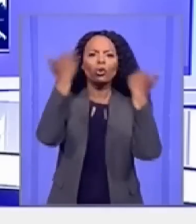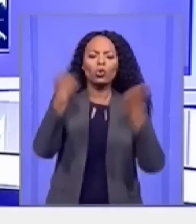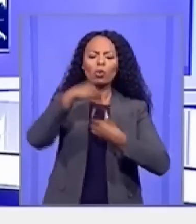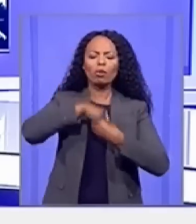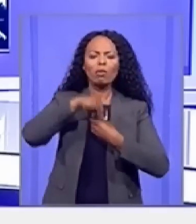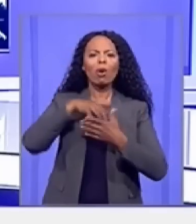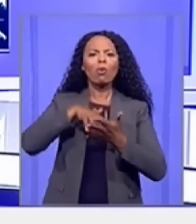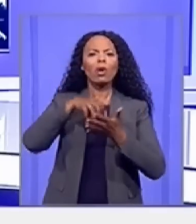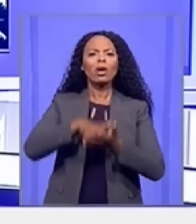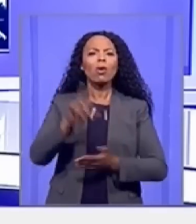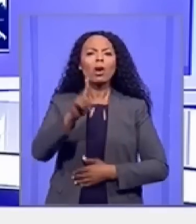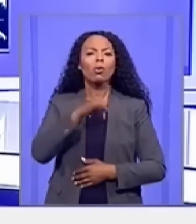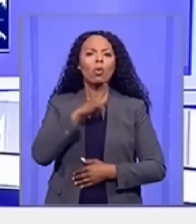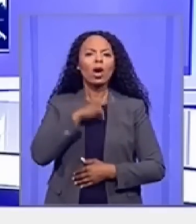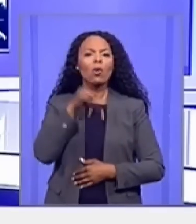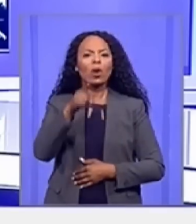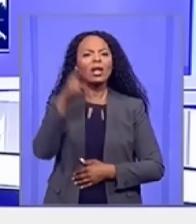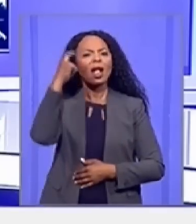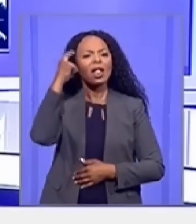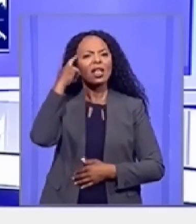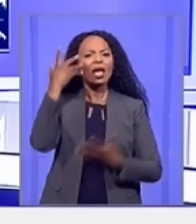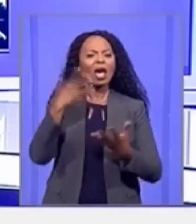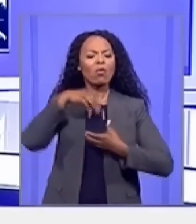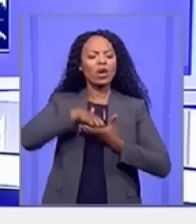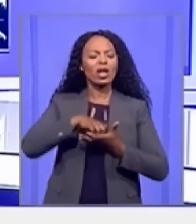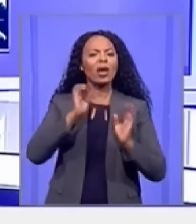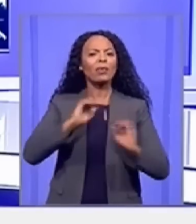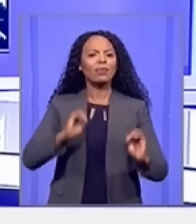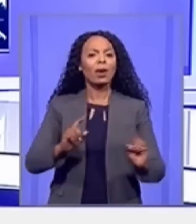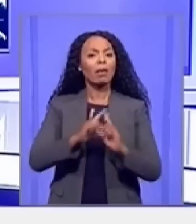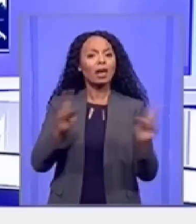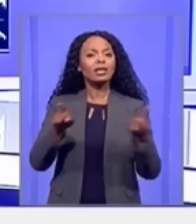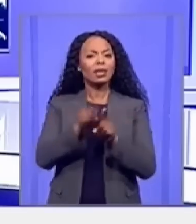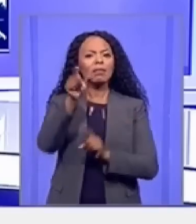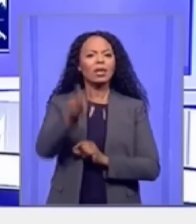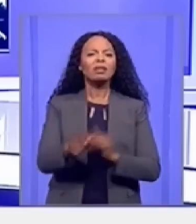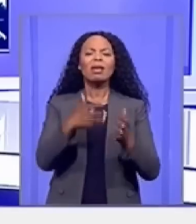mefokolo ya hae hobane wena o ena le mefokolo tshadimong ya hao